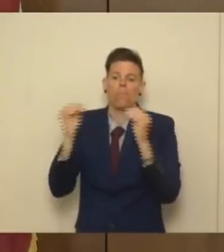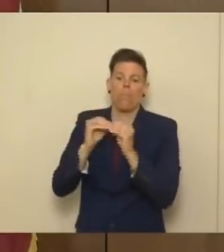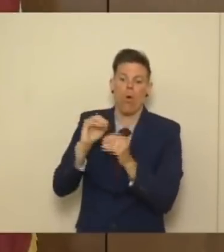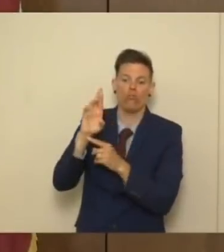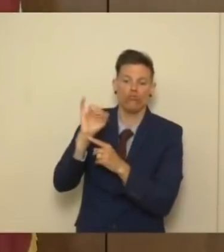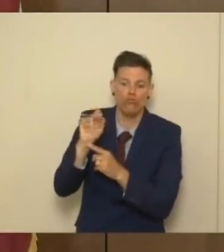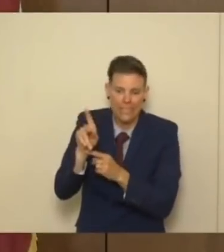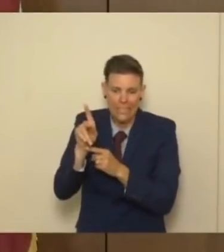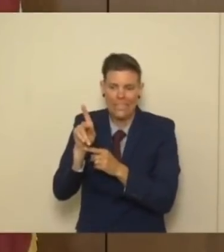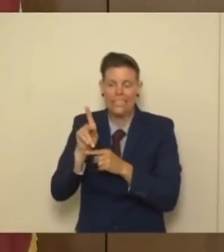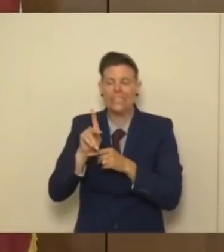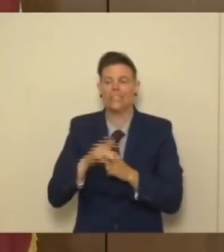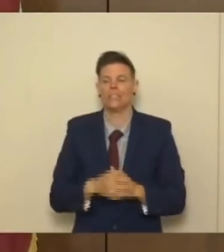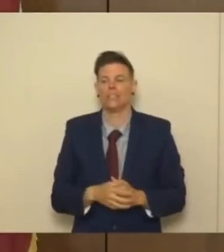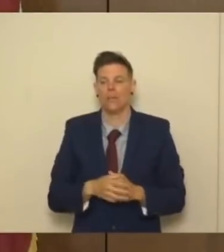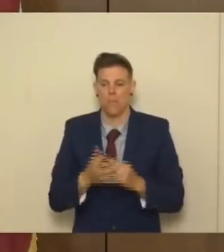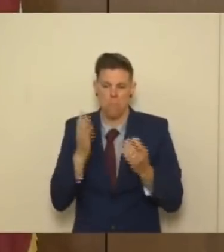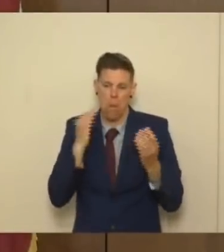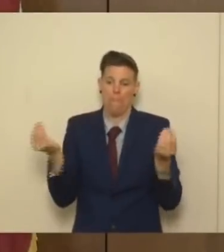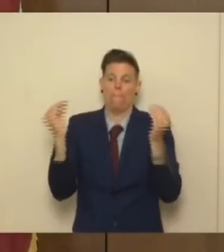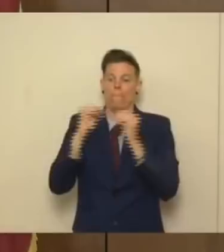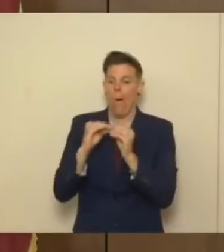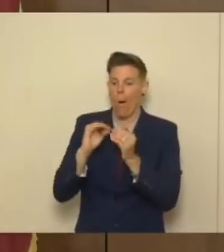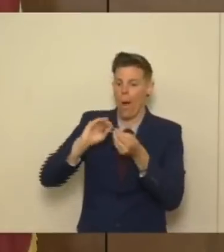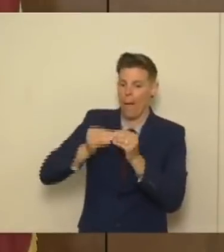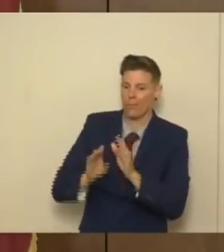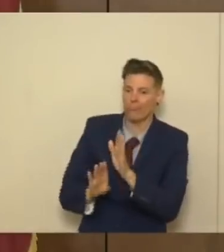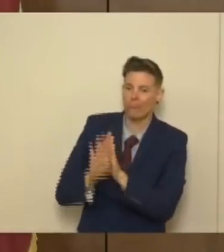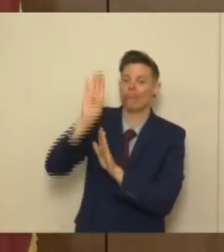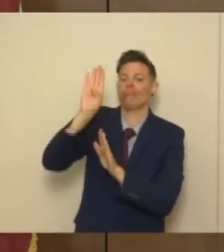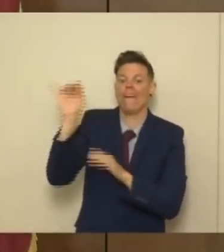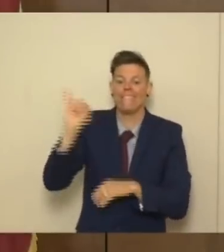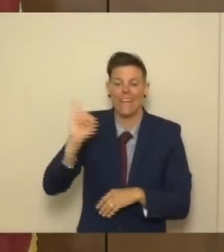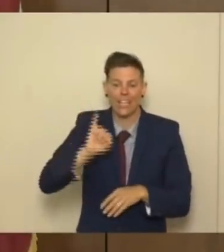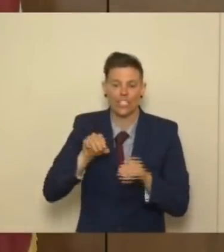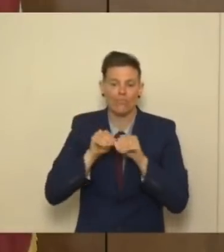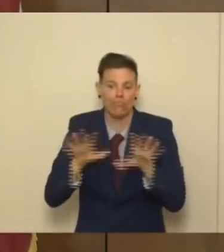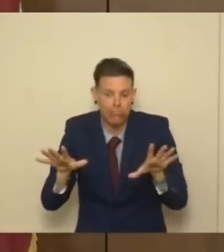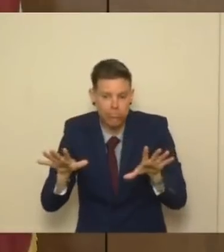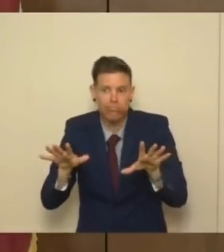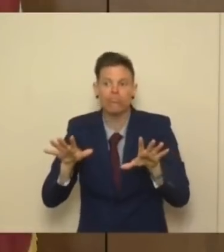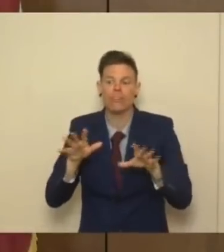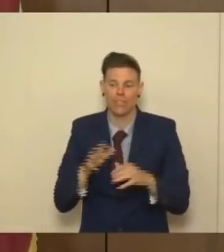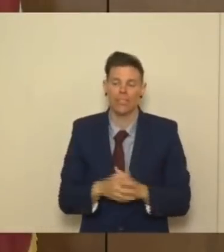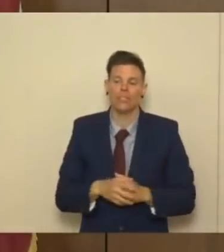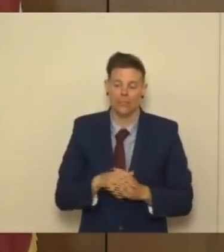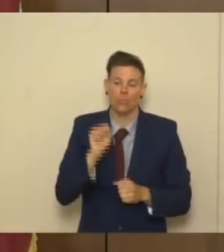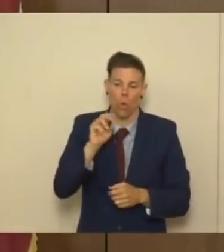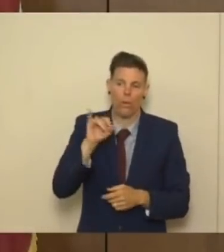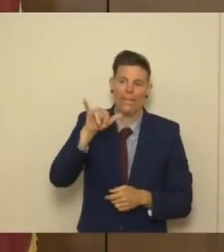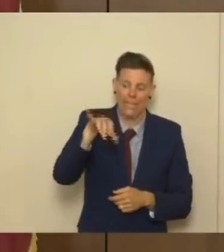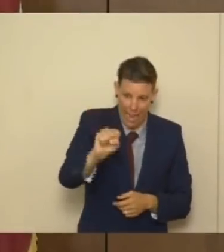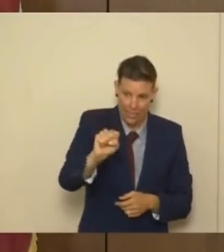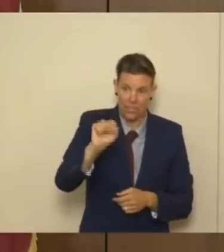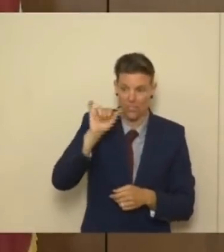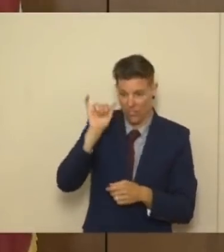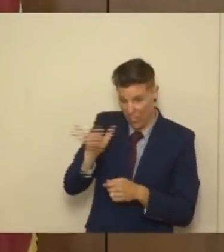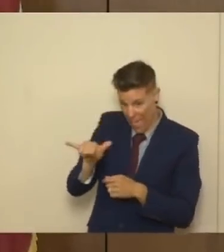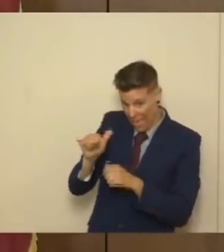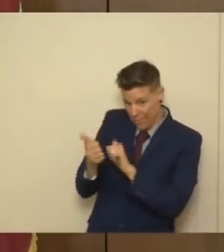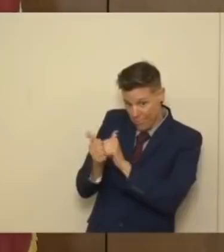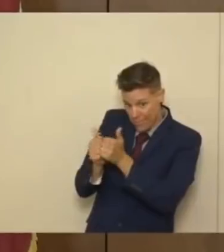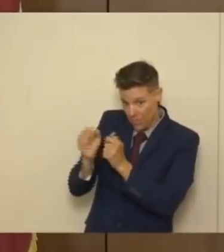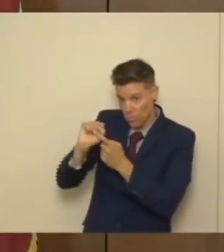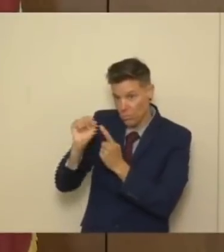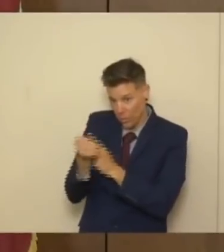rate of infection. And we will hold them accountable. And yes, on that one, we know about it and we are investigating. You know, that's why we have an open line where